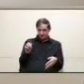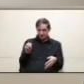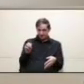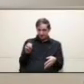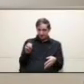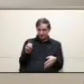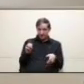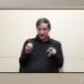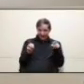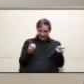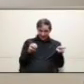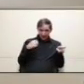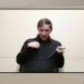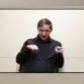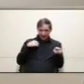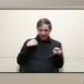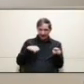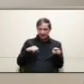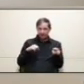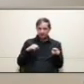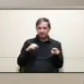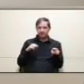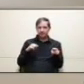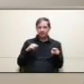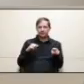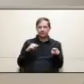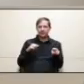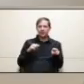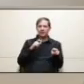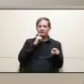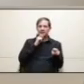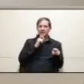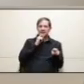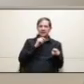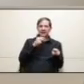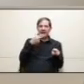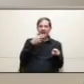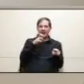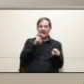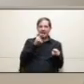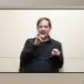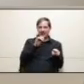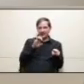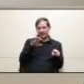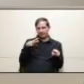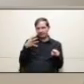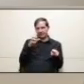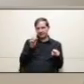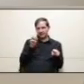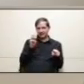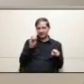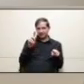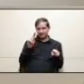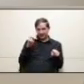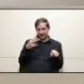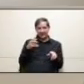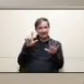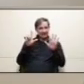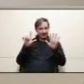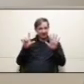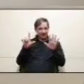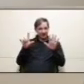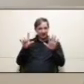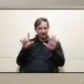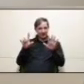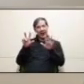the municipality, a certain Mr. Haney Smith, together with 7 other accused, appeared before the